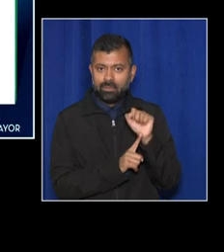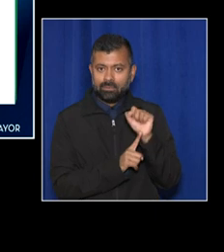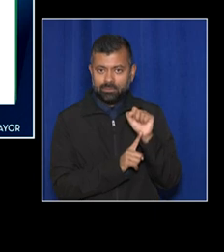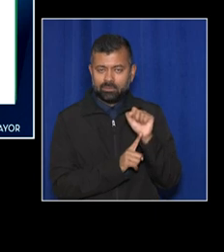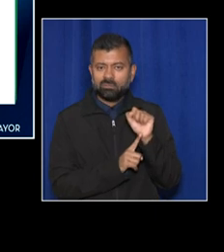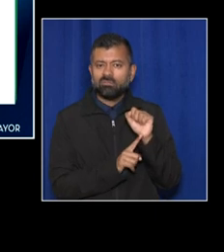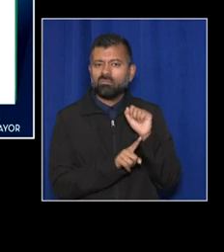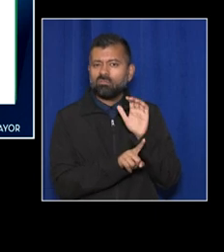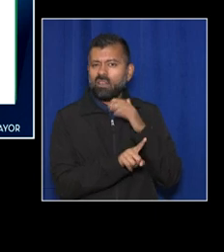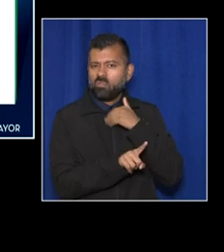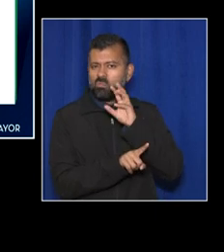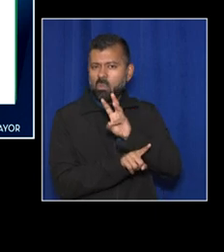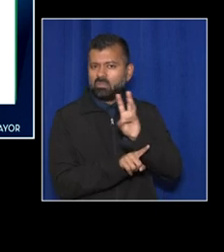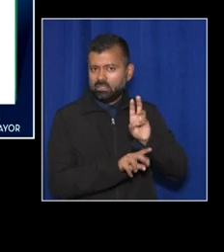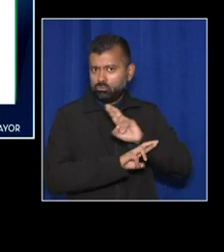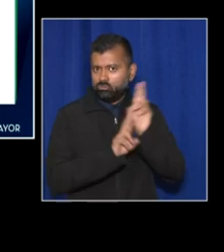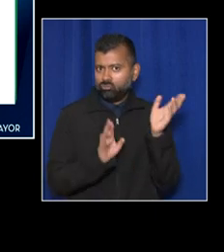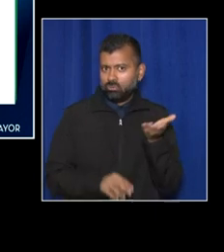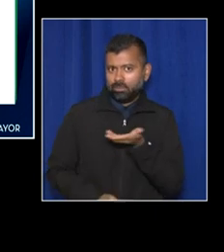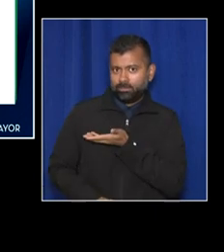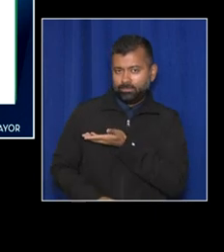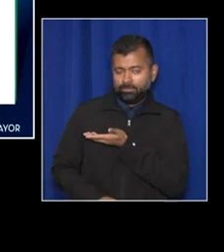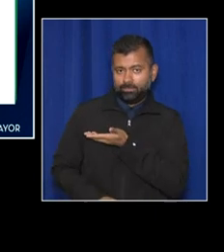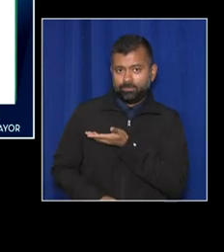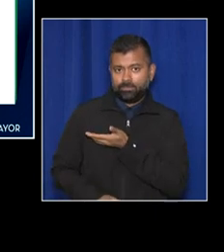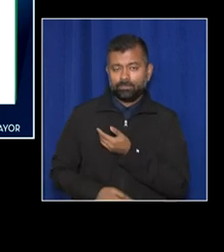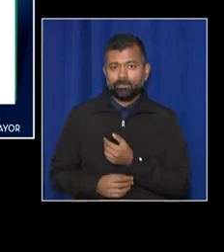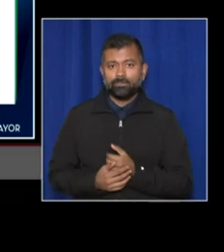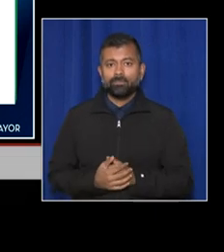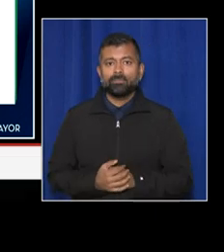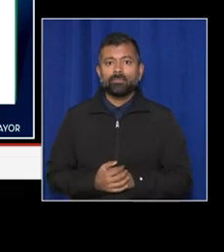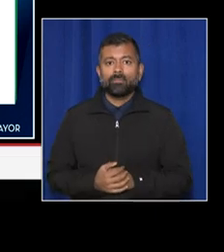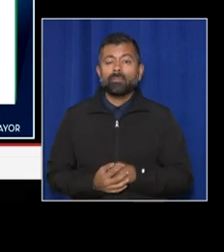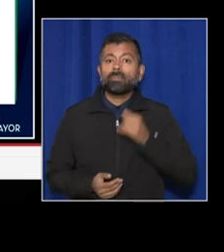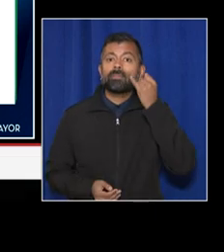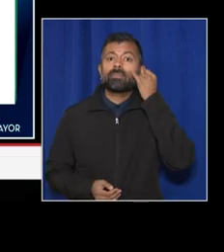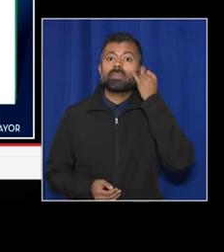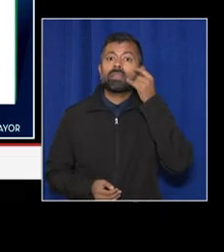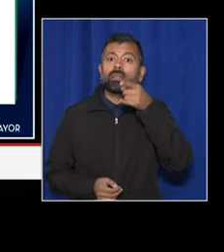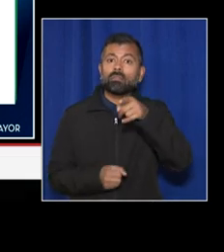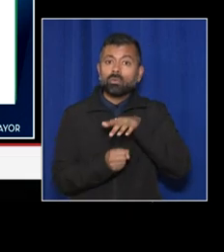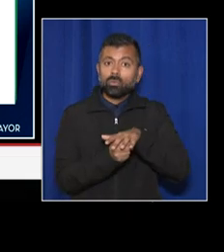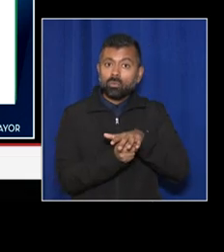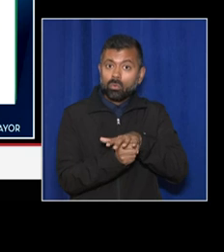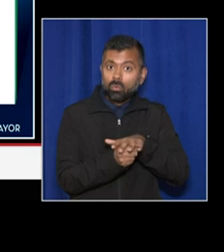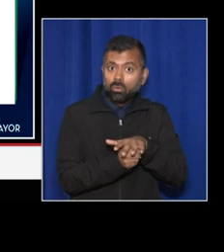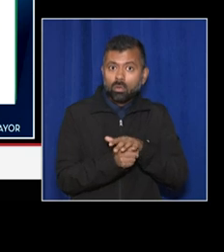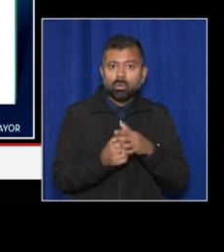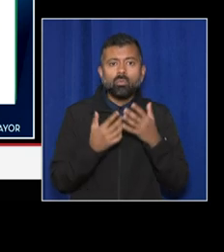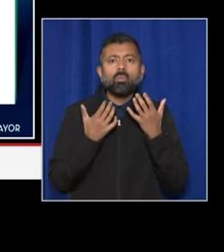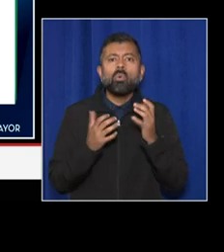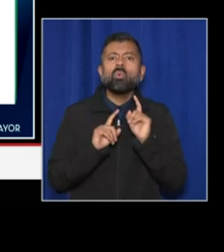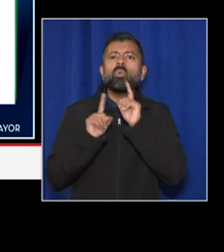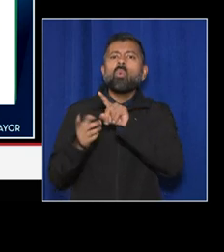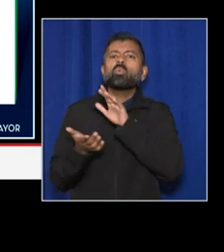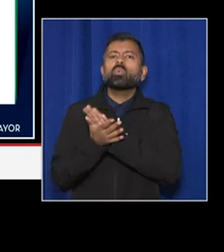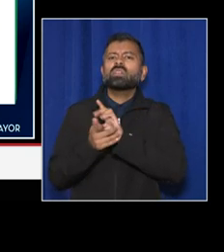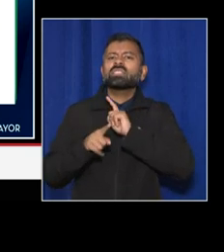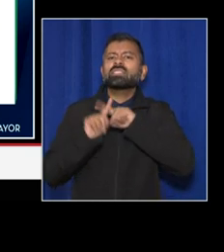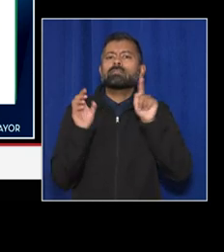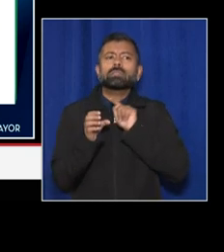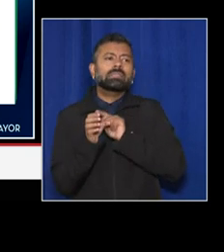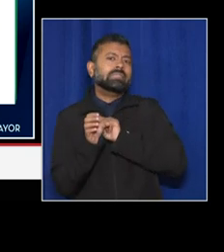enrolldcps.dc.gov. Secondly, if you're interested in other options beyond that, My School DC is the place to go to